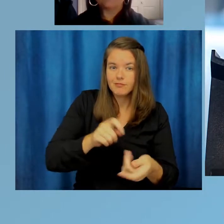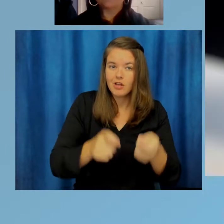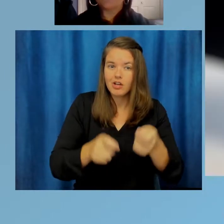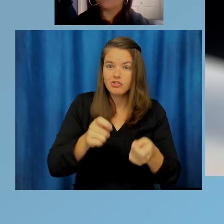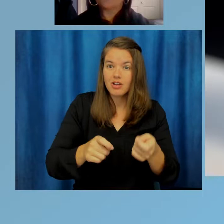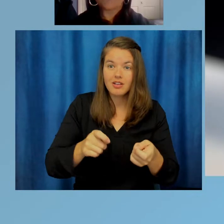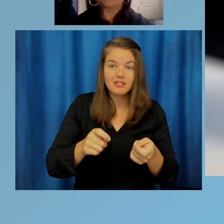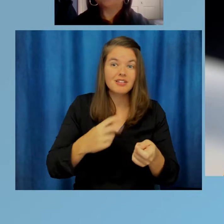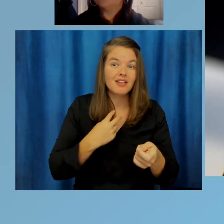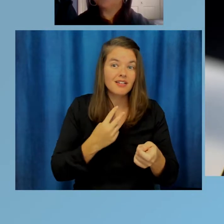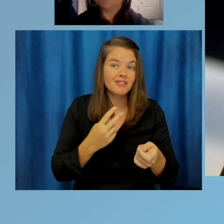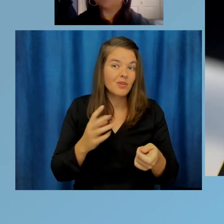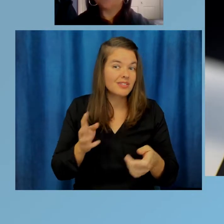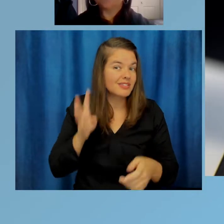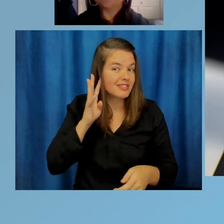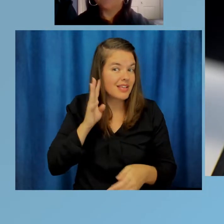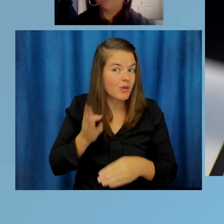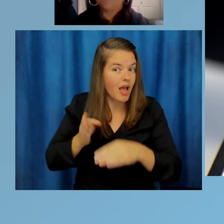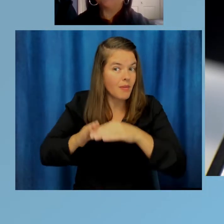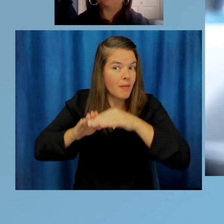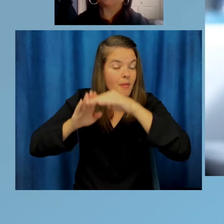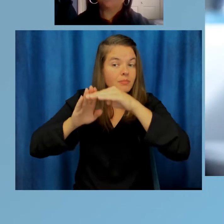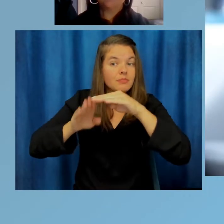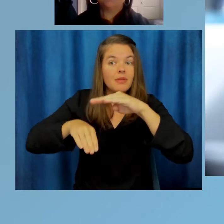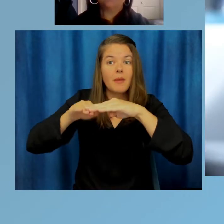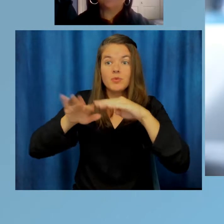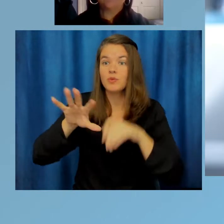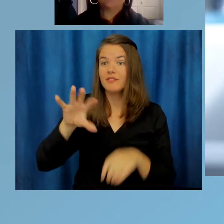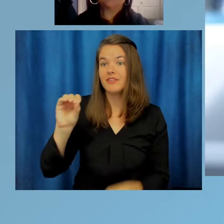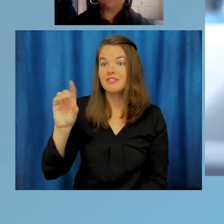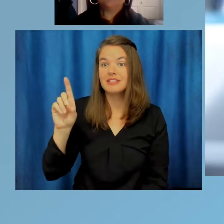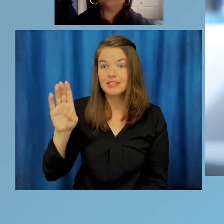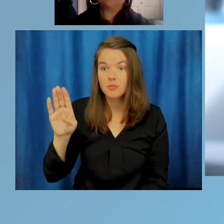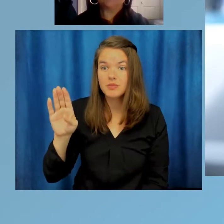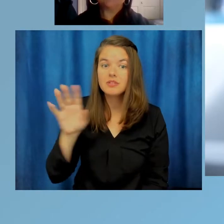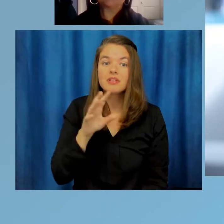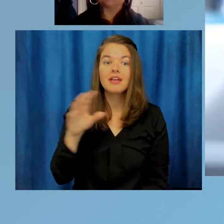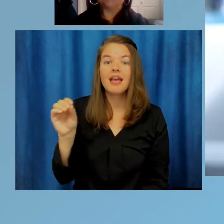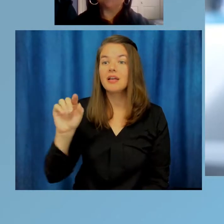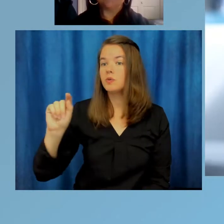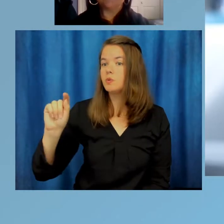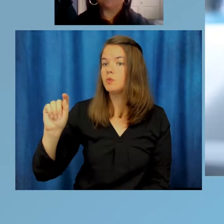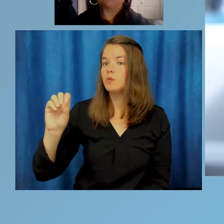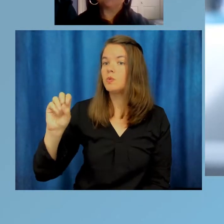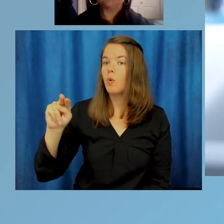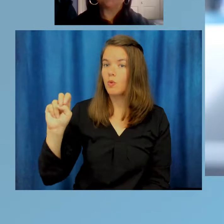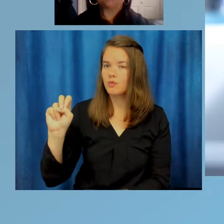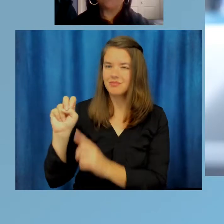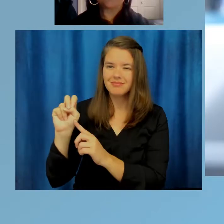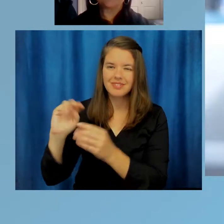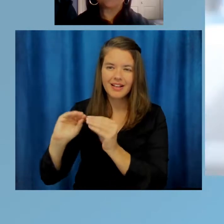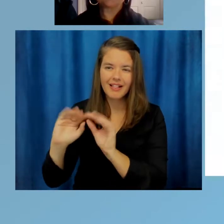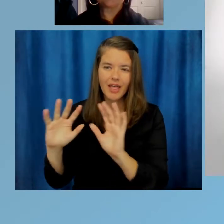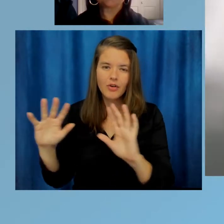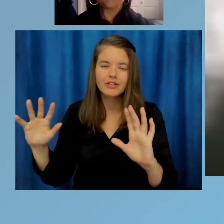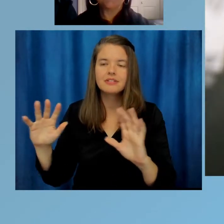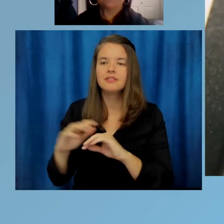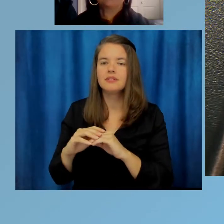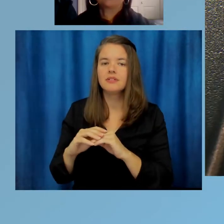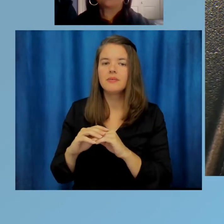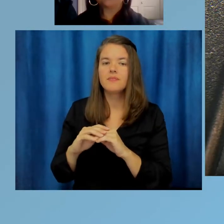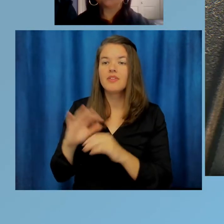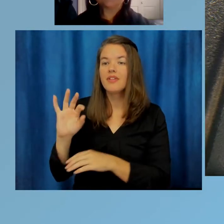volume. Some go all the way up to 50 decibels, and then tone. And what tone is clarity, and adjusts for the